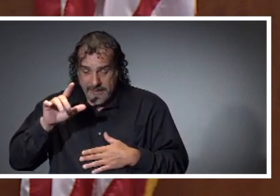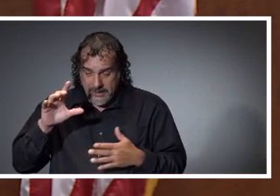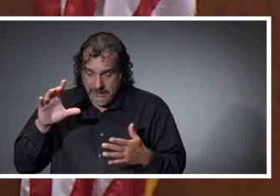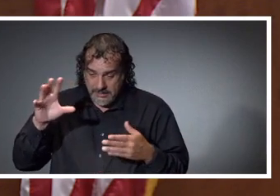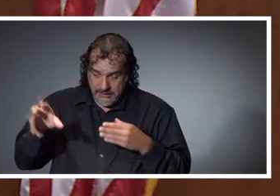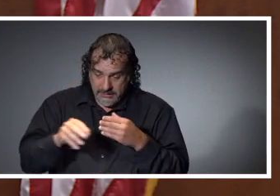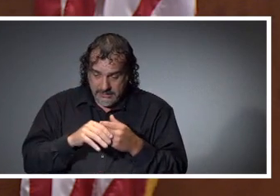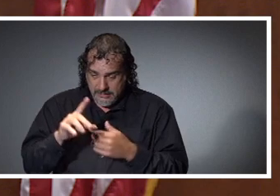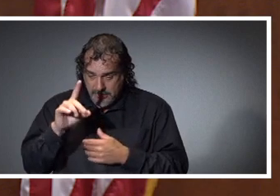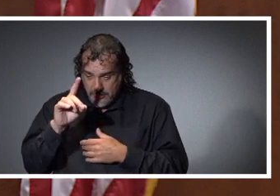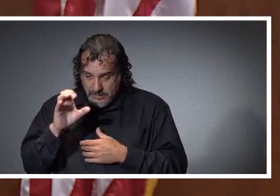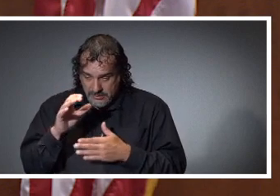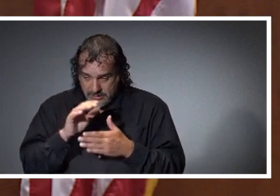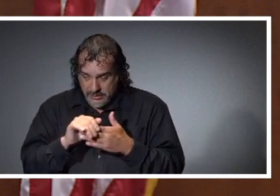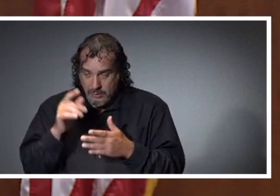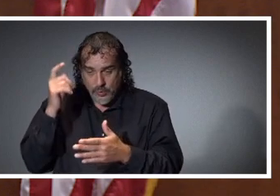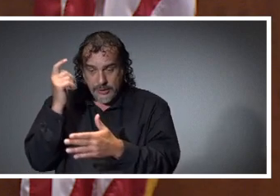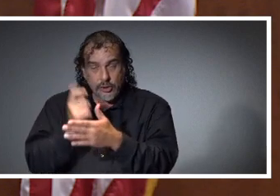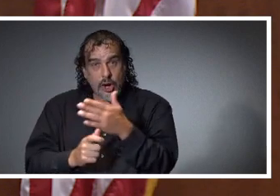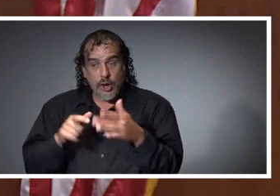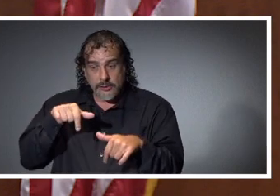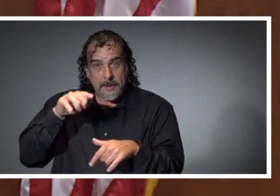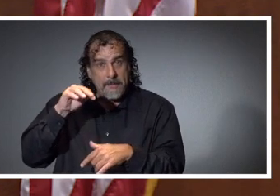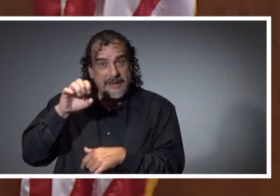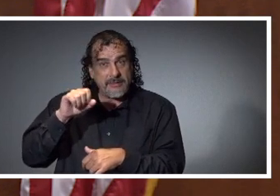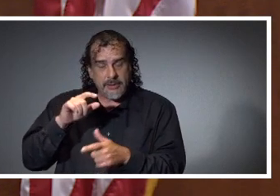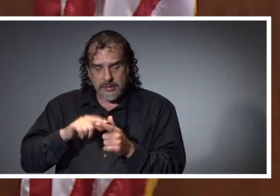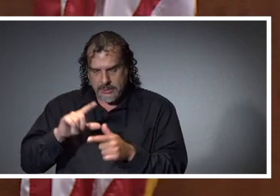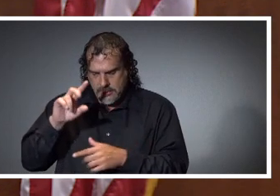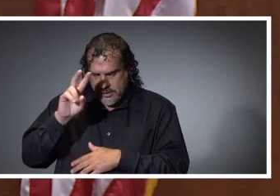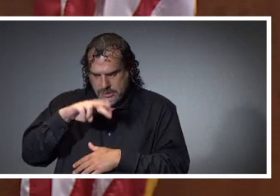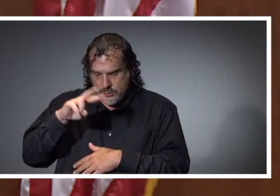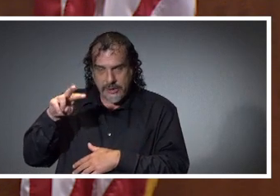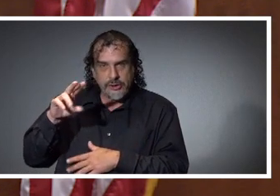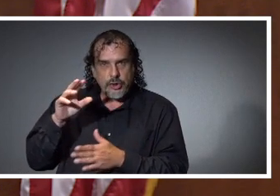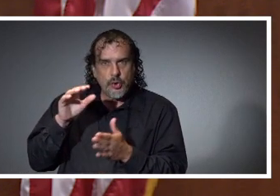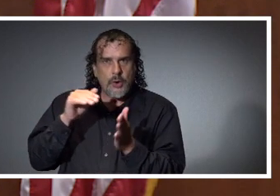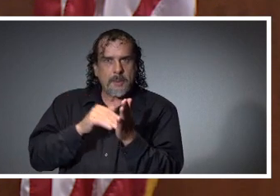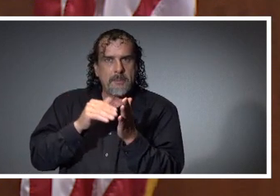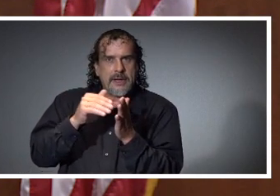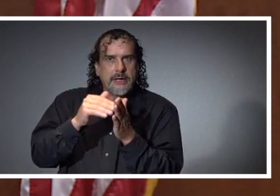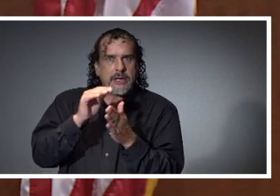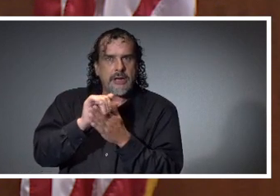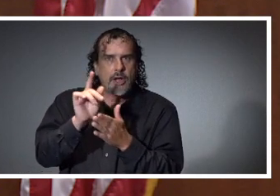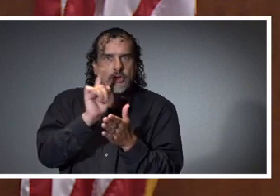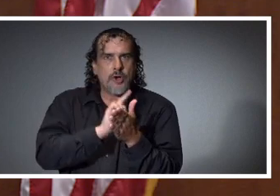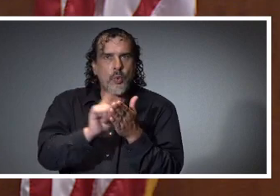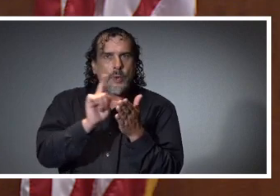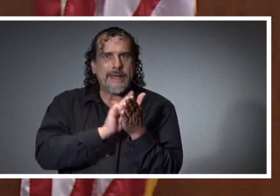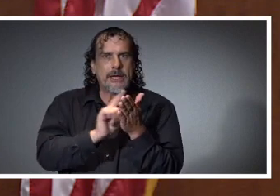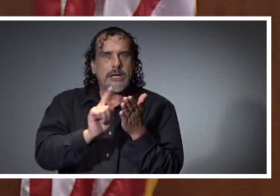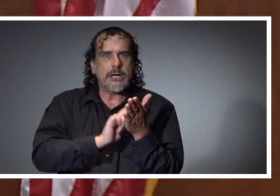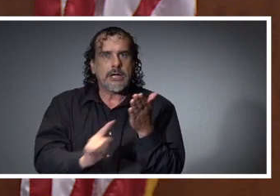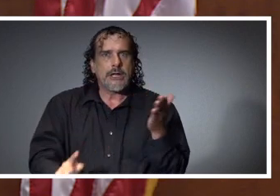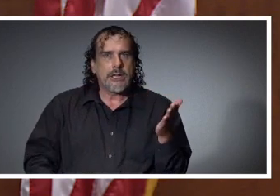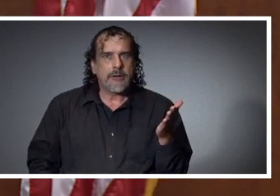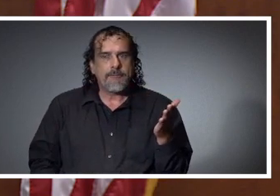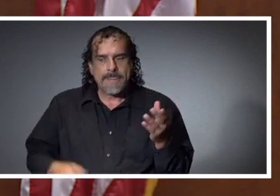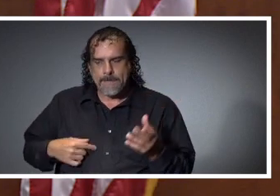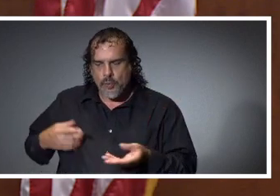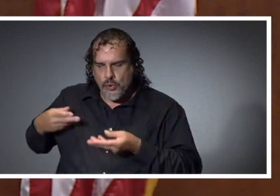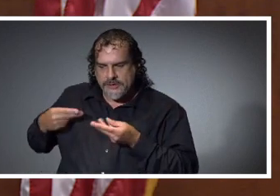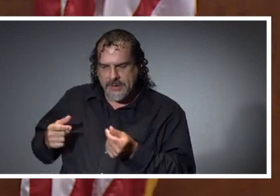would cost the trust fund in Mississippi approximately $22 million per week. We currently are spending